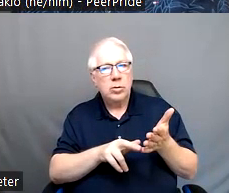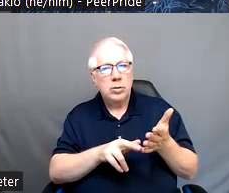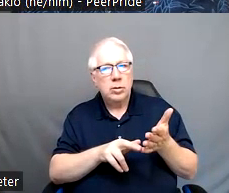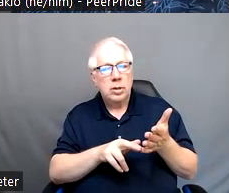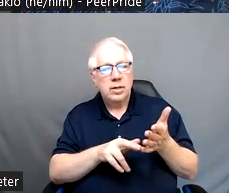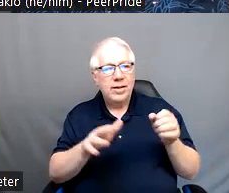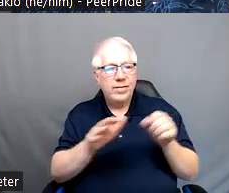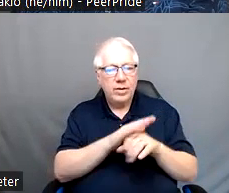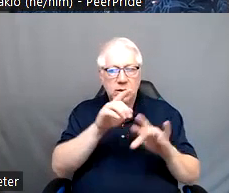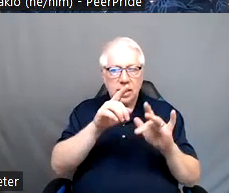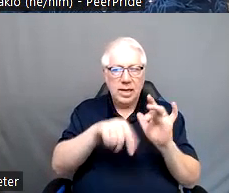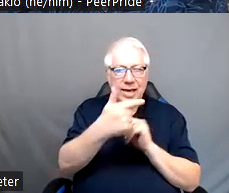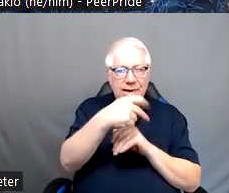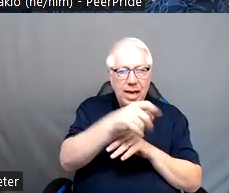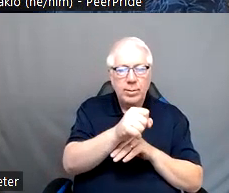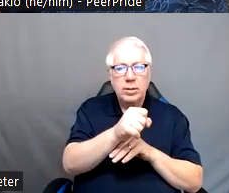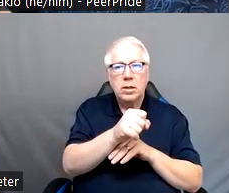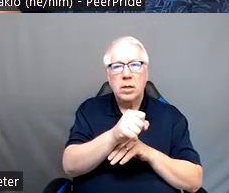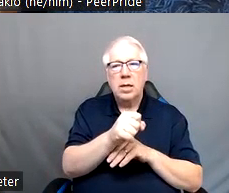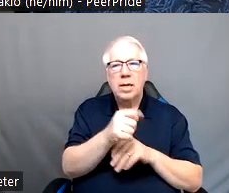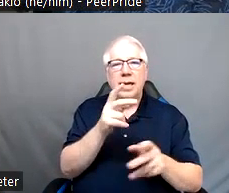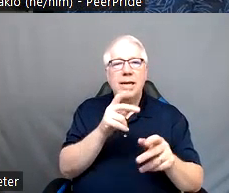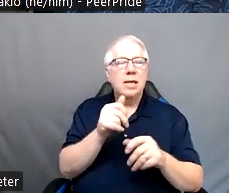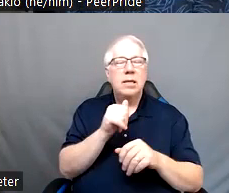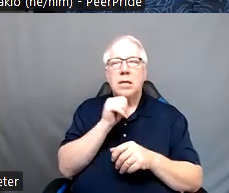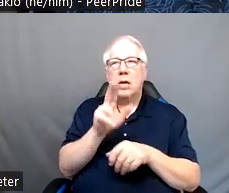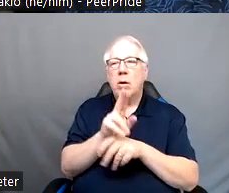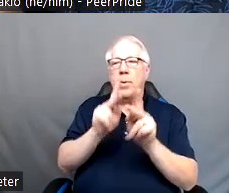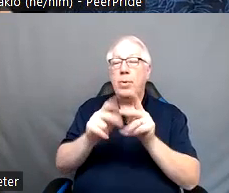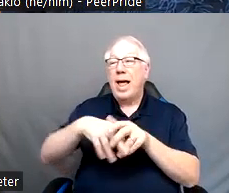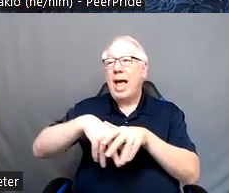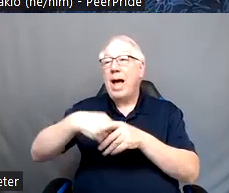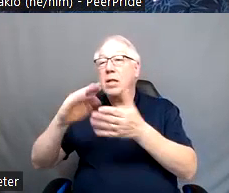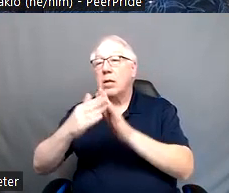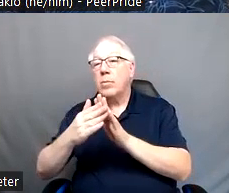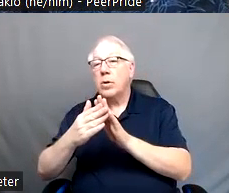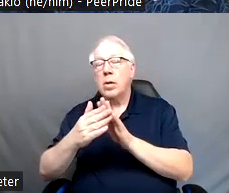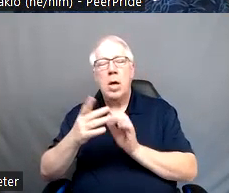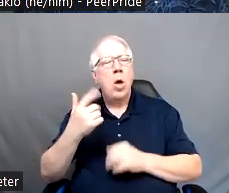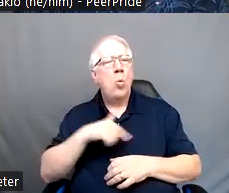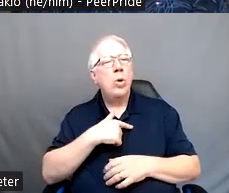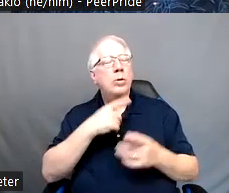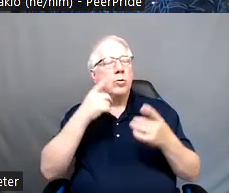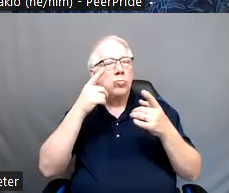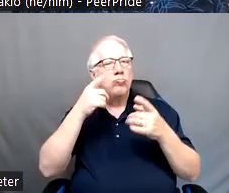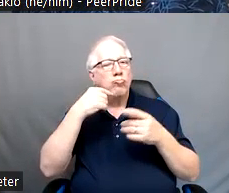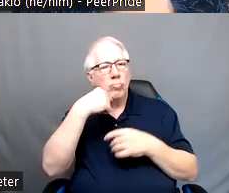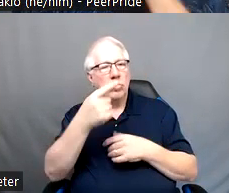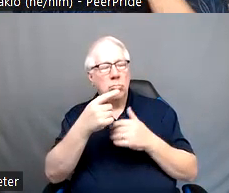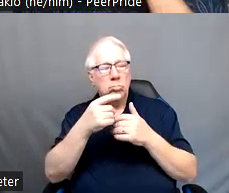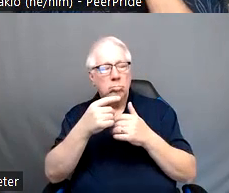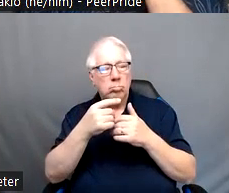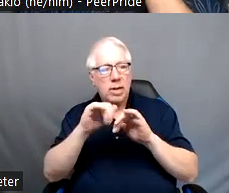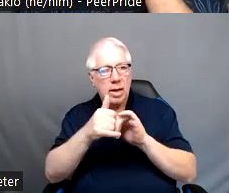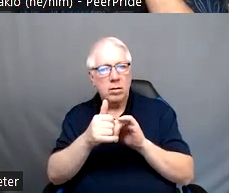there, rather than, you know, having like people outside of the community come in and say like, oh, we would like to study this aspect and, you